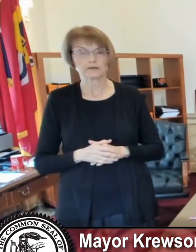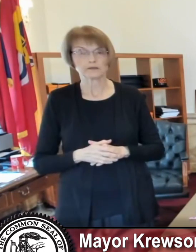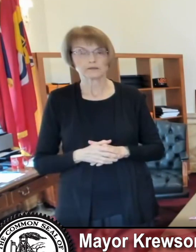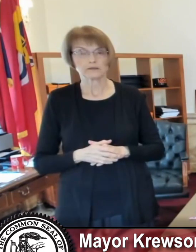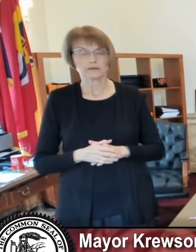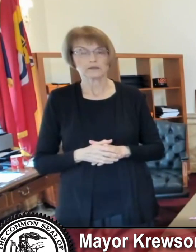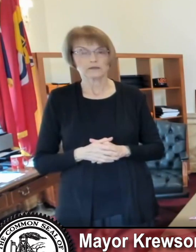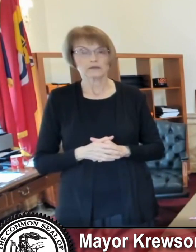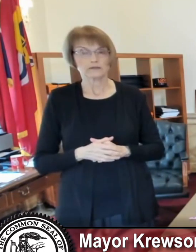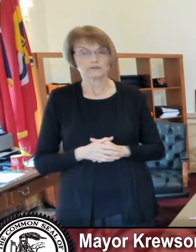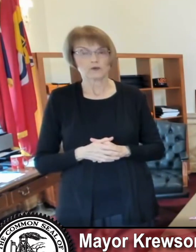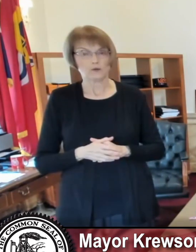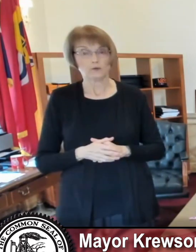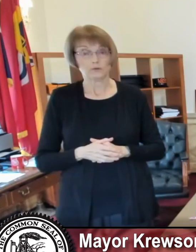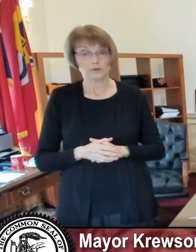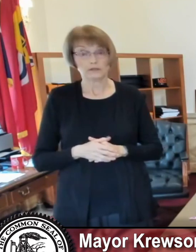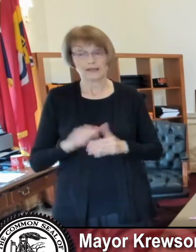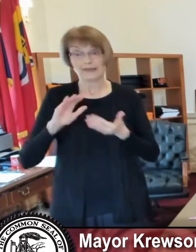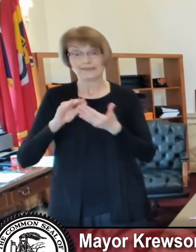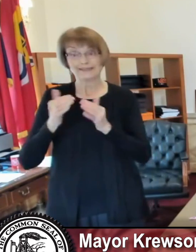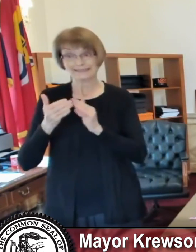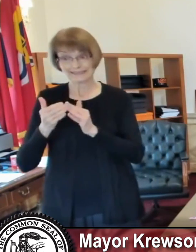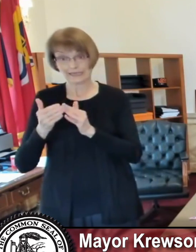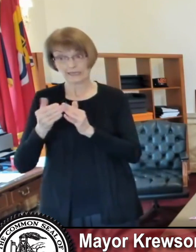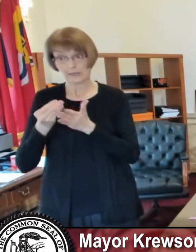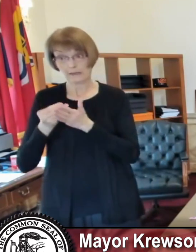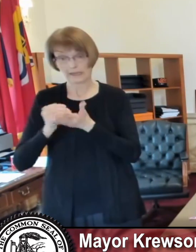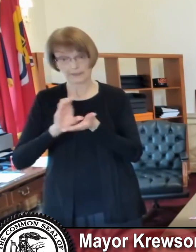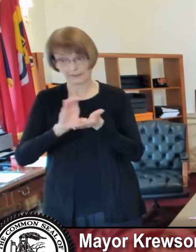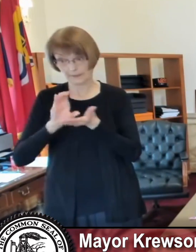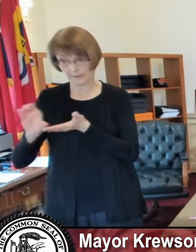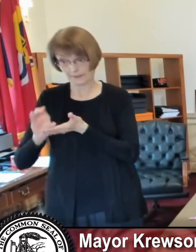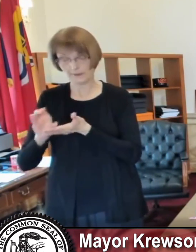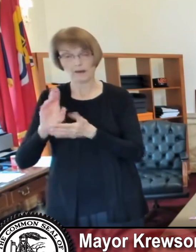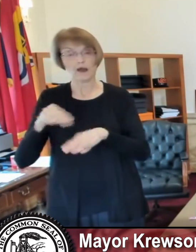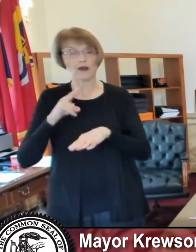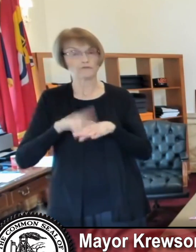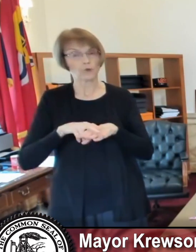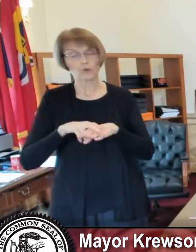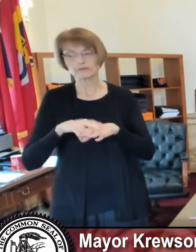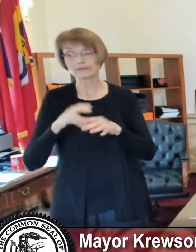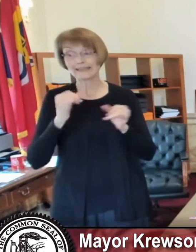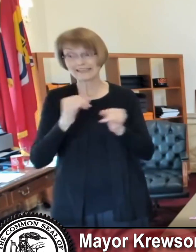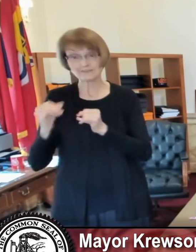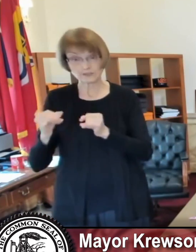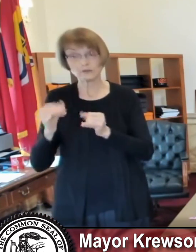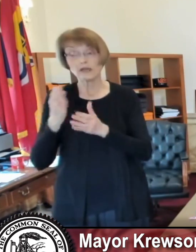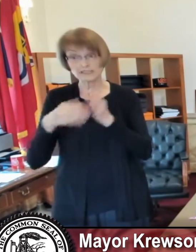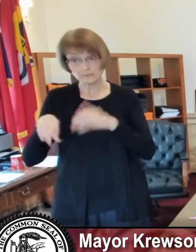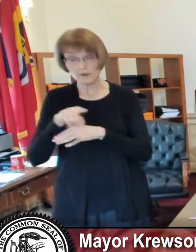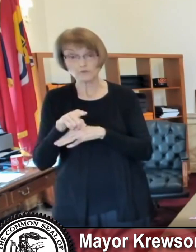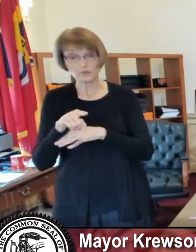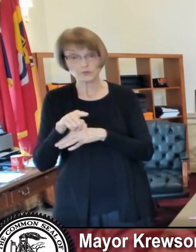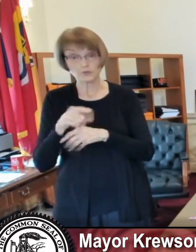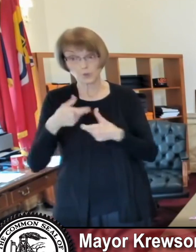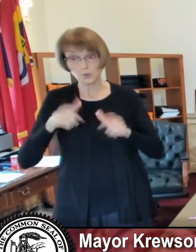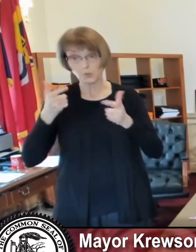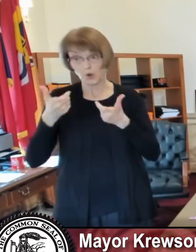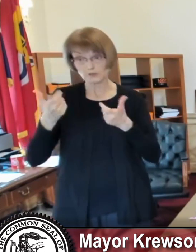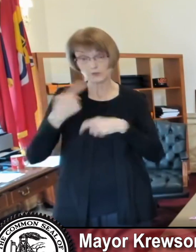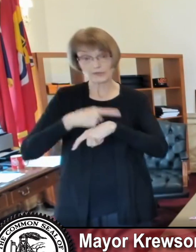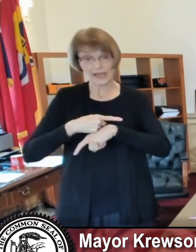in addition to what the money that the city is getting, of course, individual checks. Some of you who are watching today